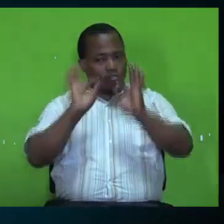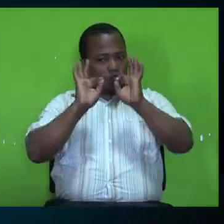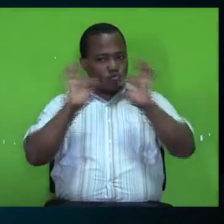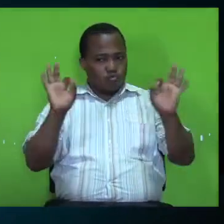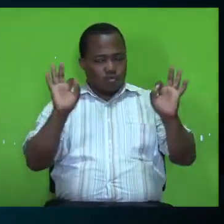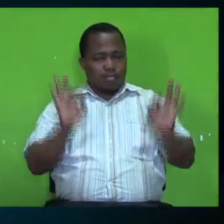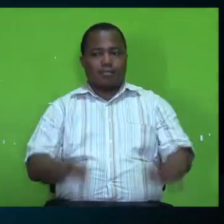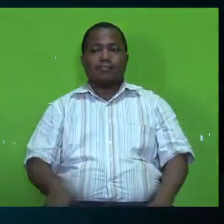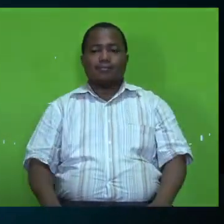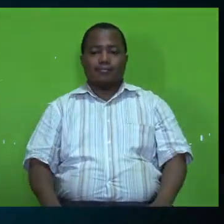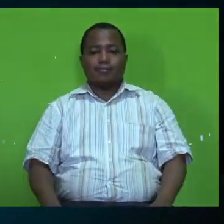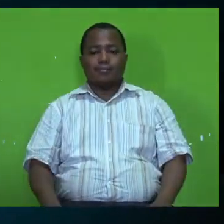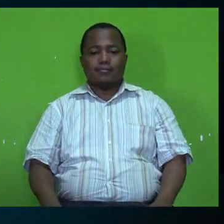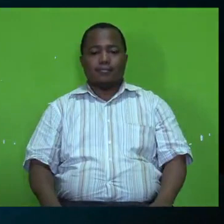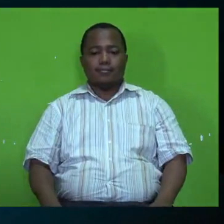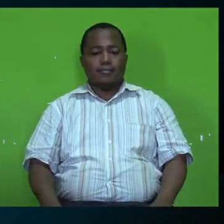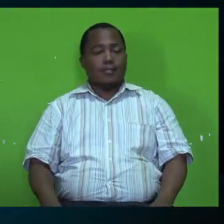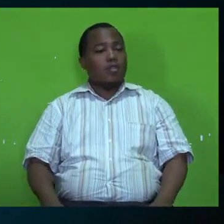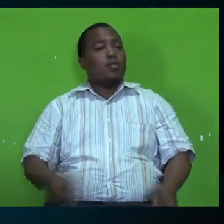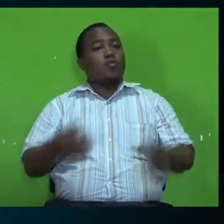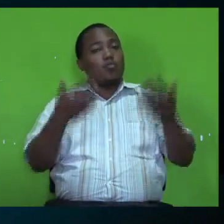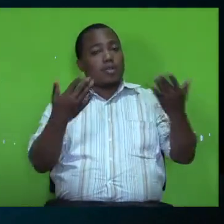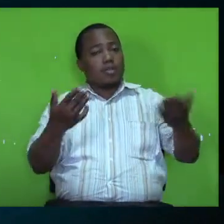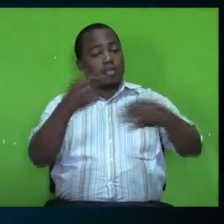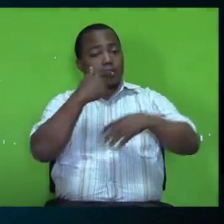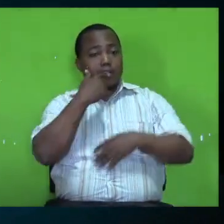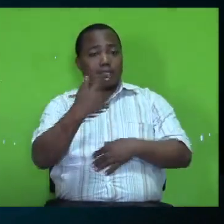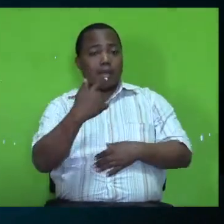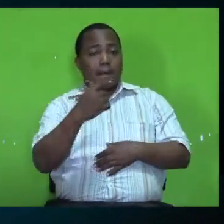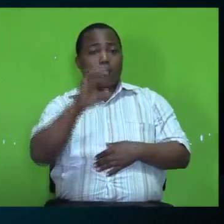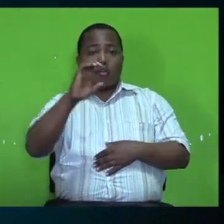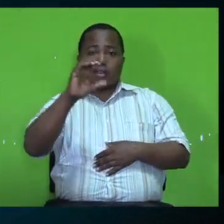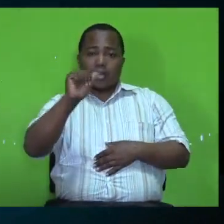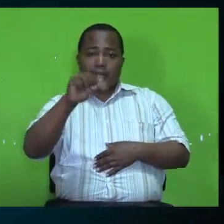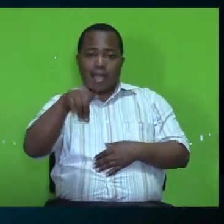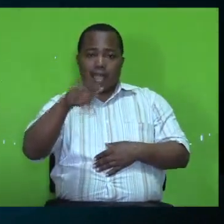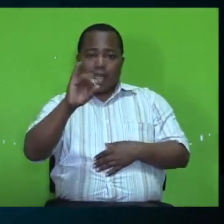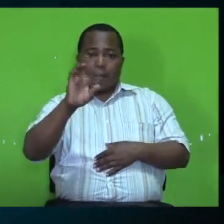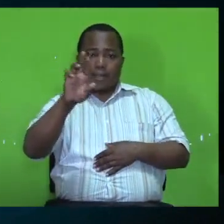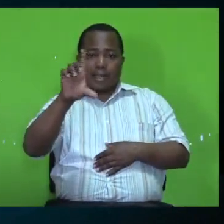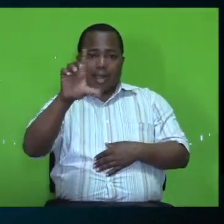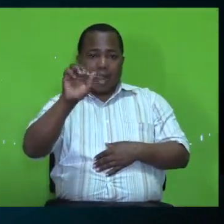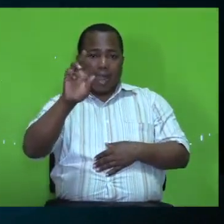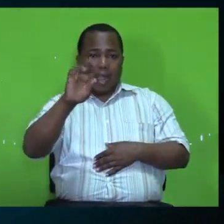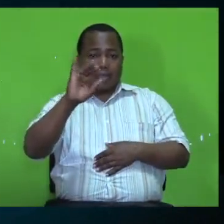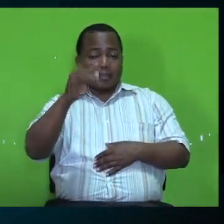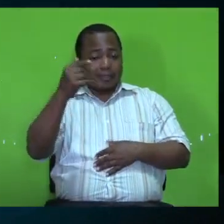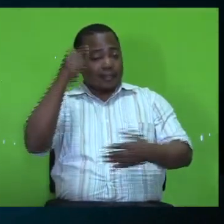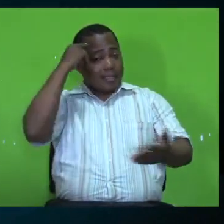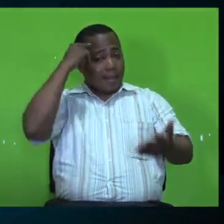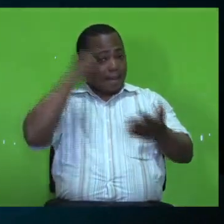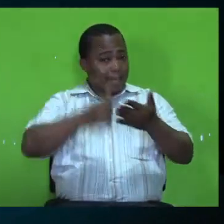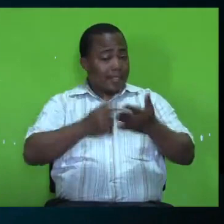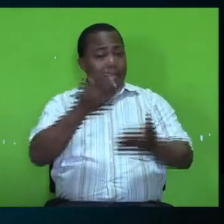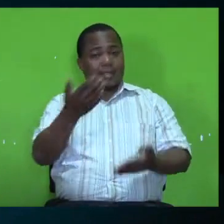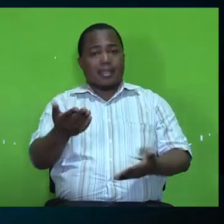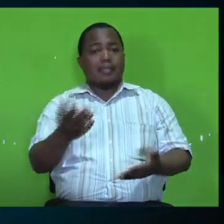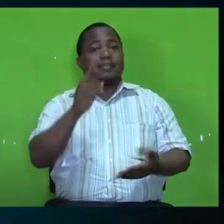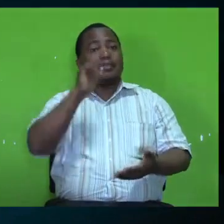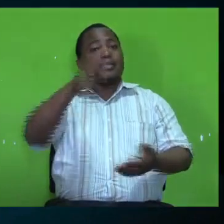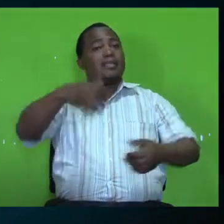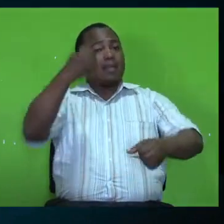nice. When we are talking about capillarity, we mean that it's